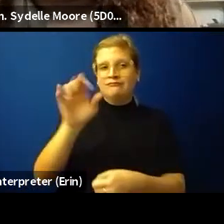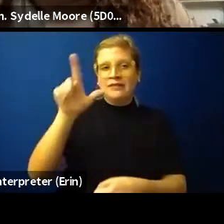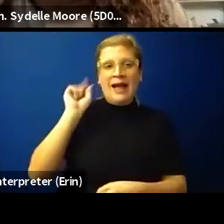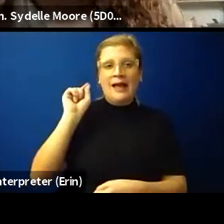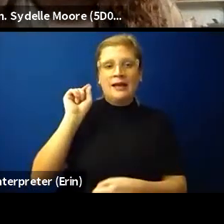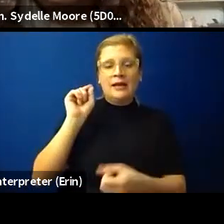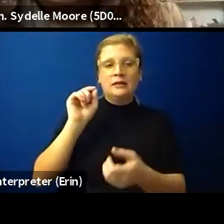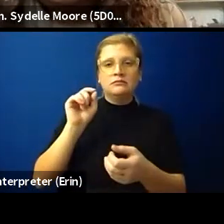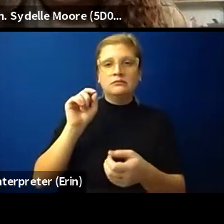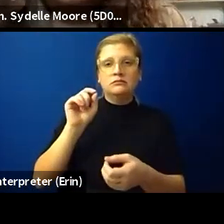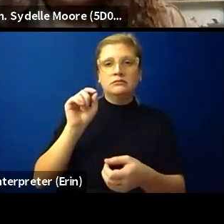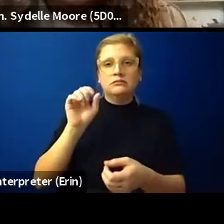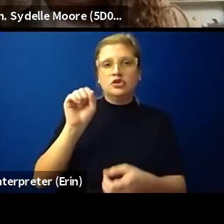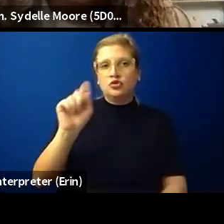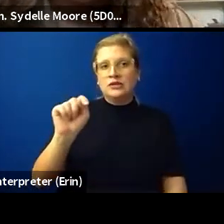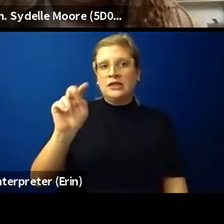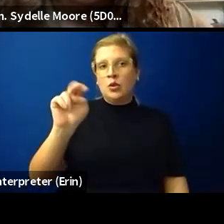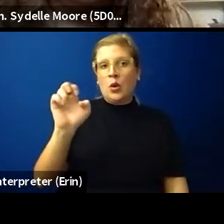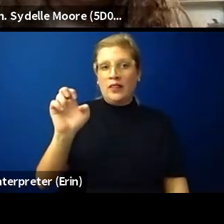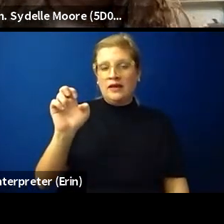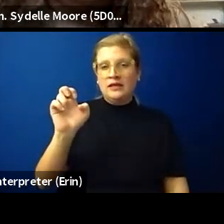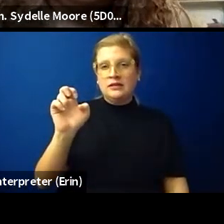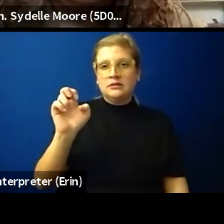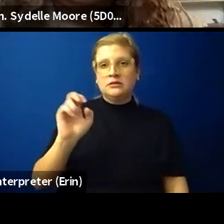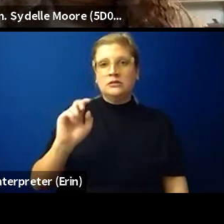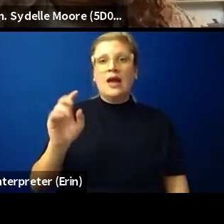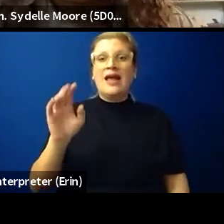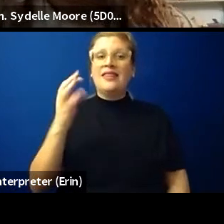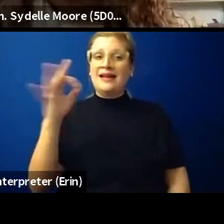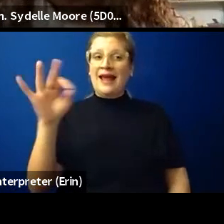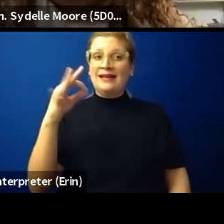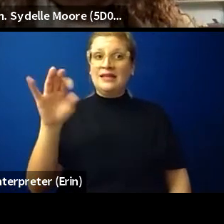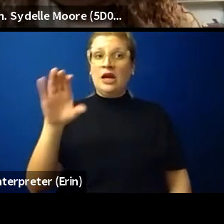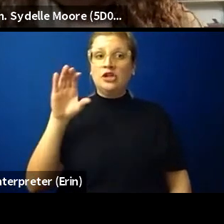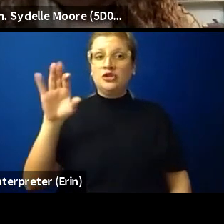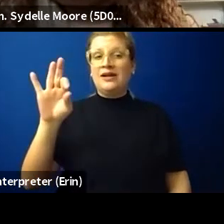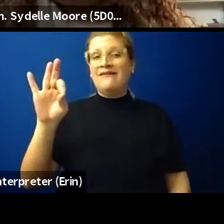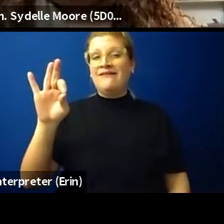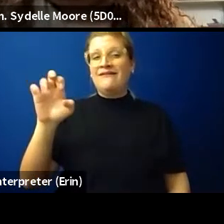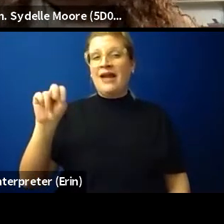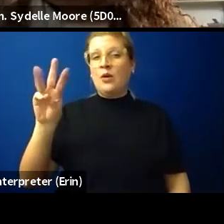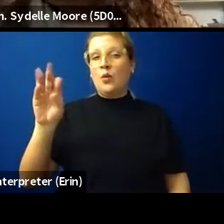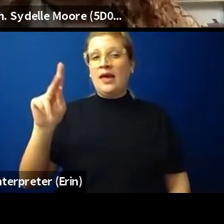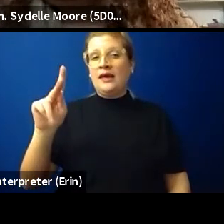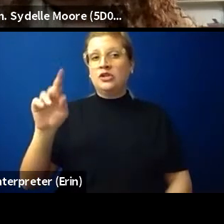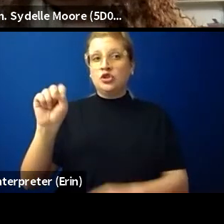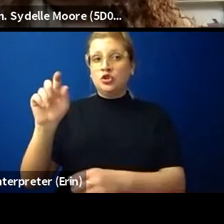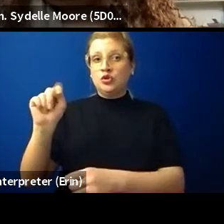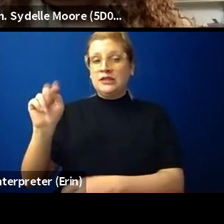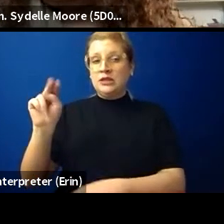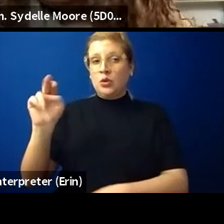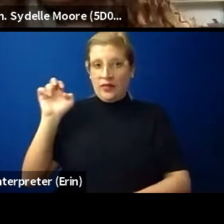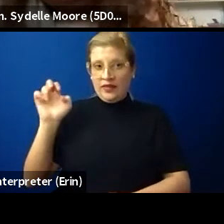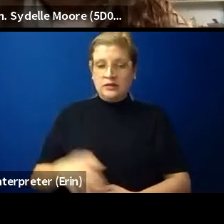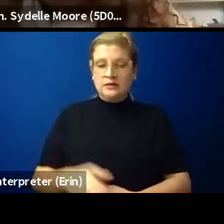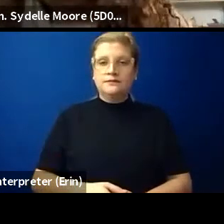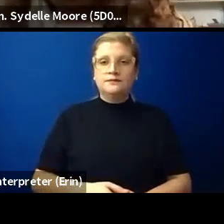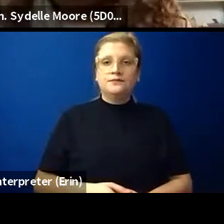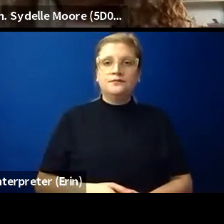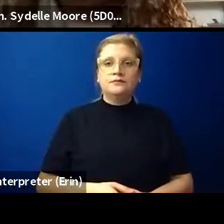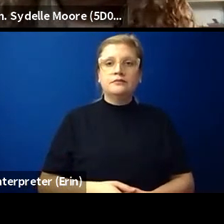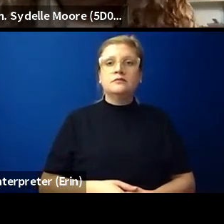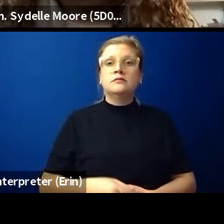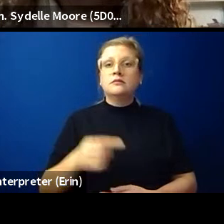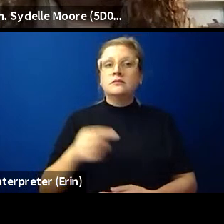adjoining properties at 1355 Oakey Street Northeast and 1900 Fenwick Street Northeast. ANC 5D directs that the DC Council,